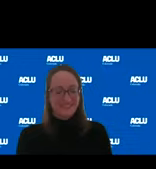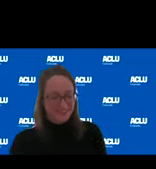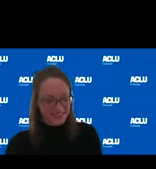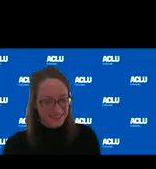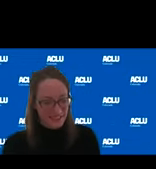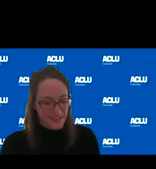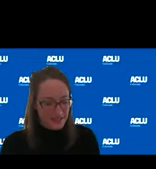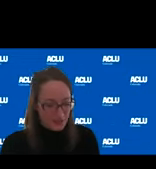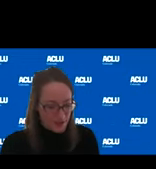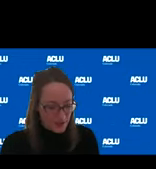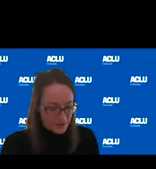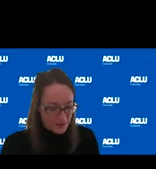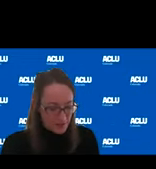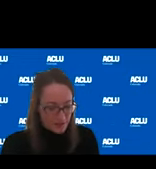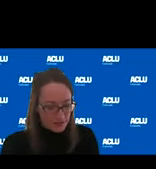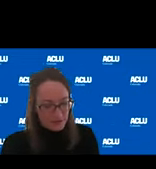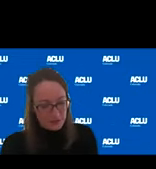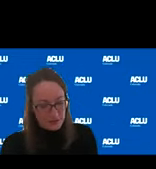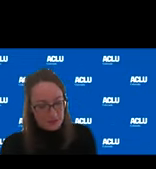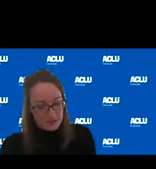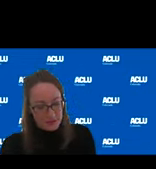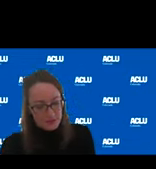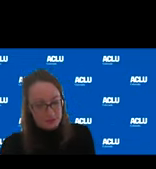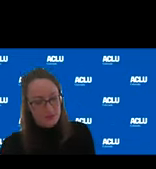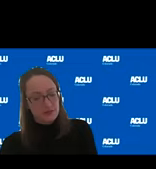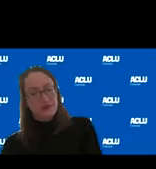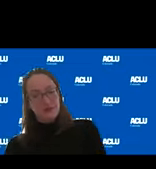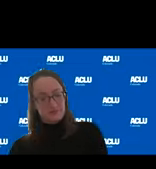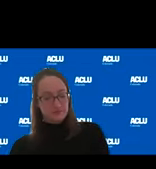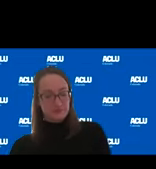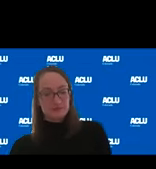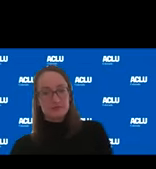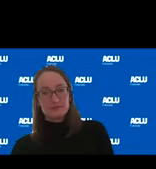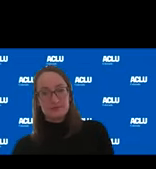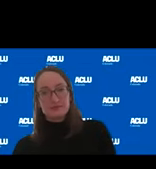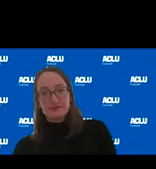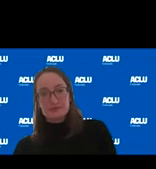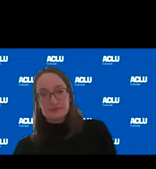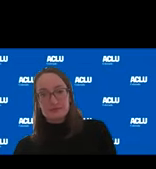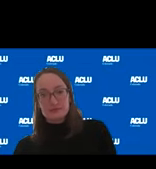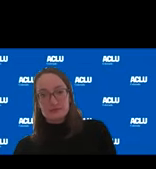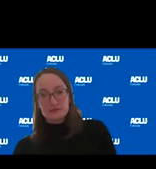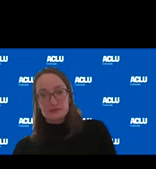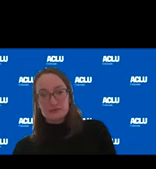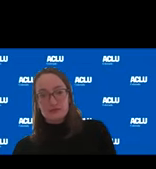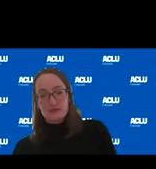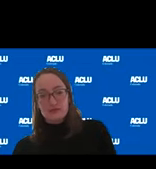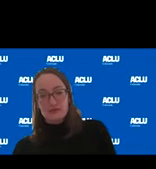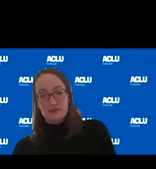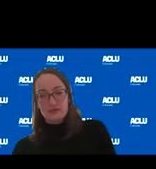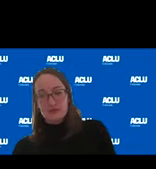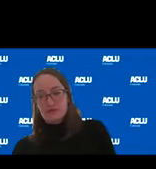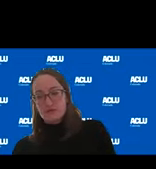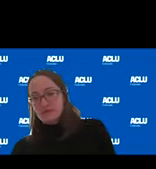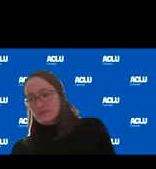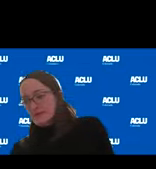also organized for the 2016 election cycle in the 6th Congressional District. Thank you again, Jen, since I do live in